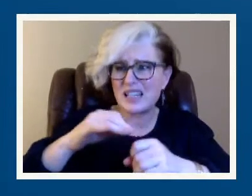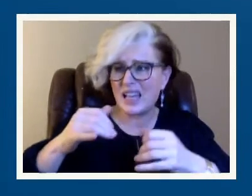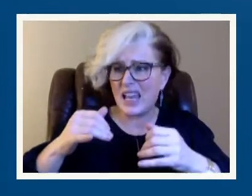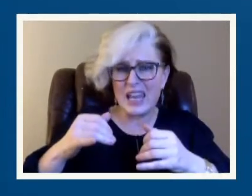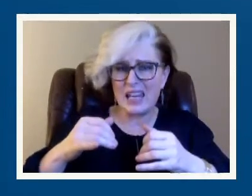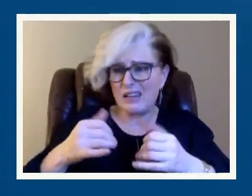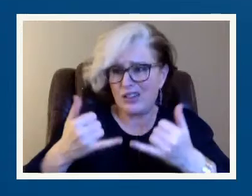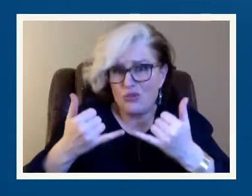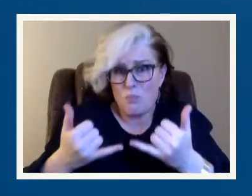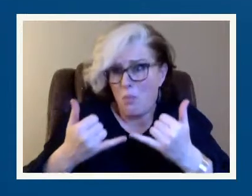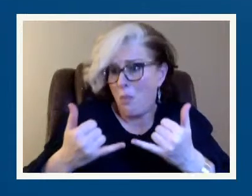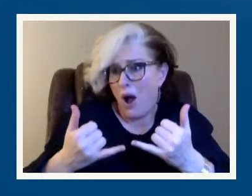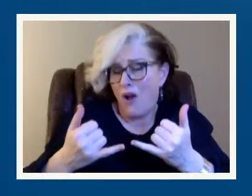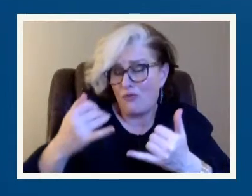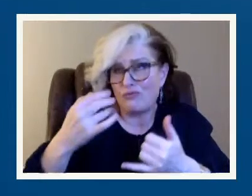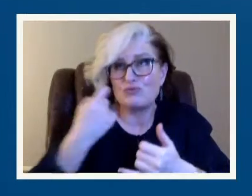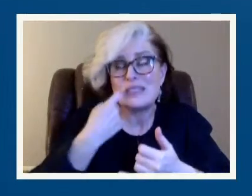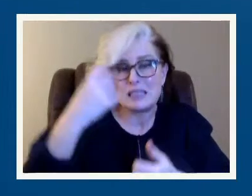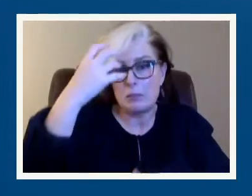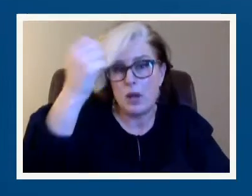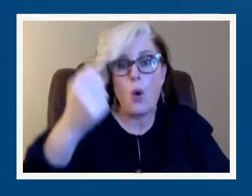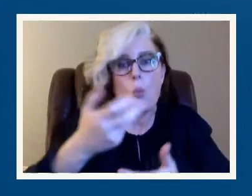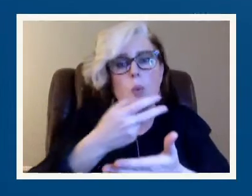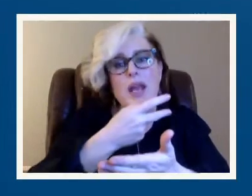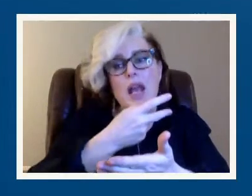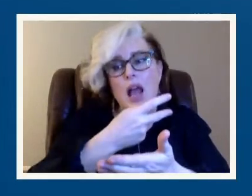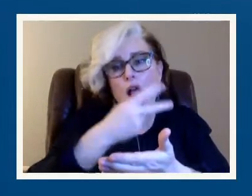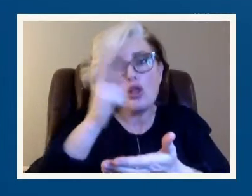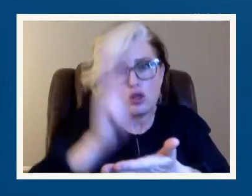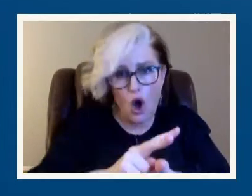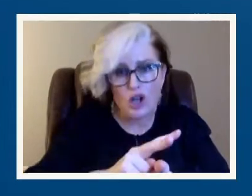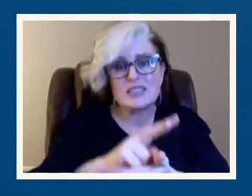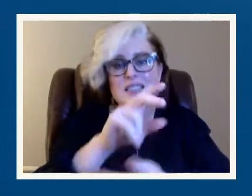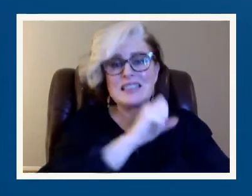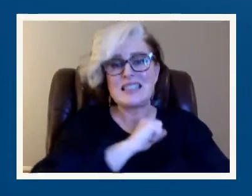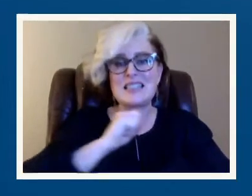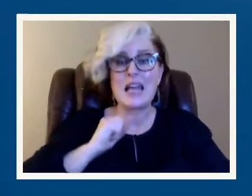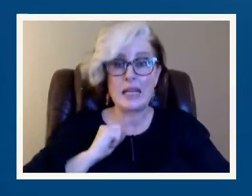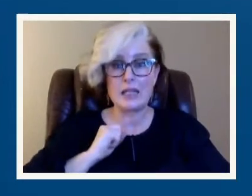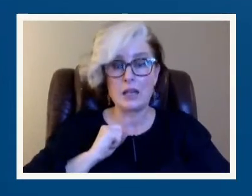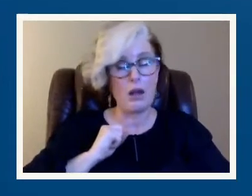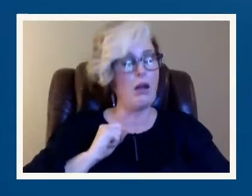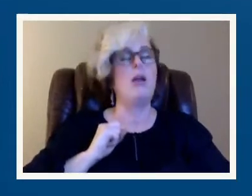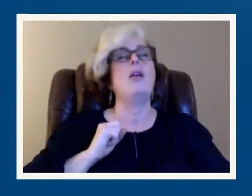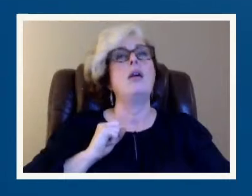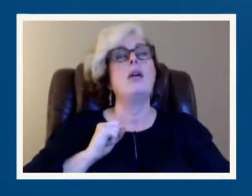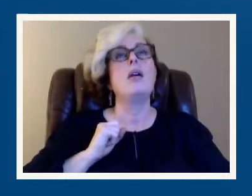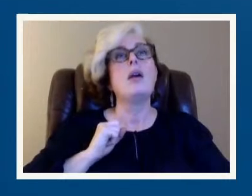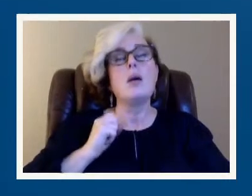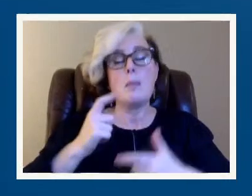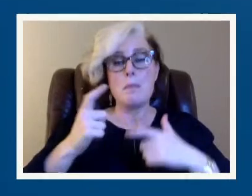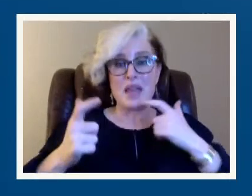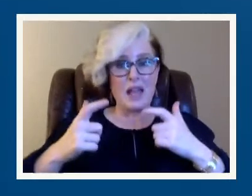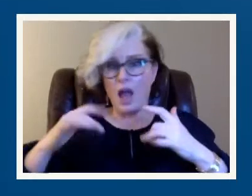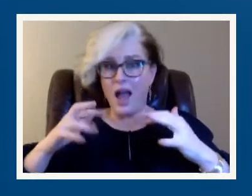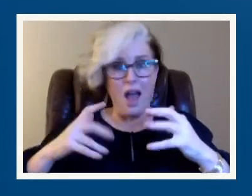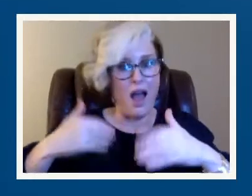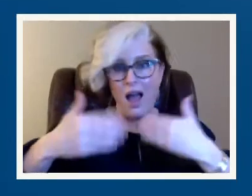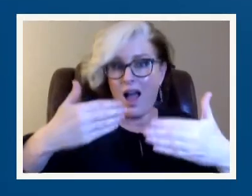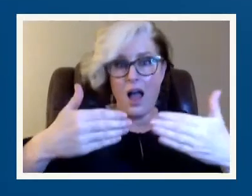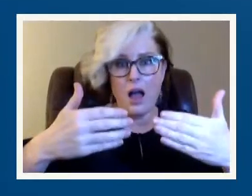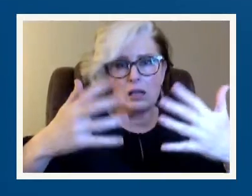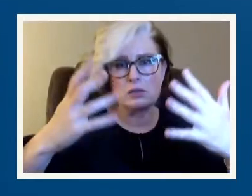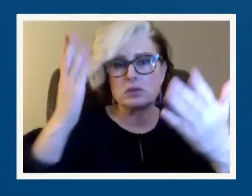maybe, in recent memory, and we lost the Senate. And because we did, progress on big, important issues, from